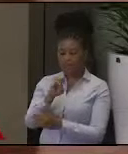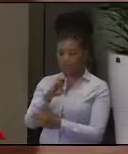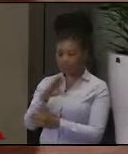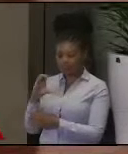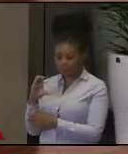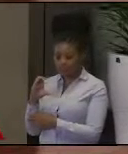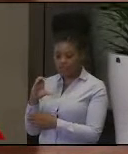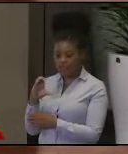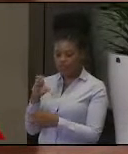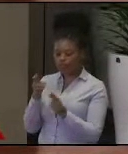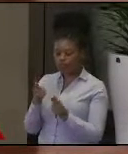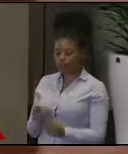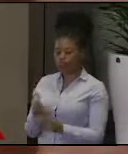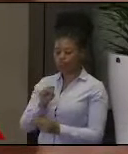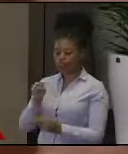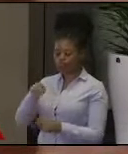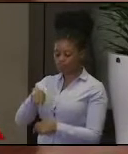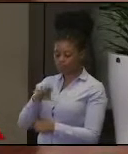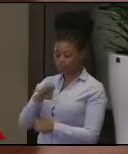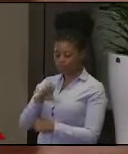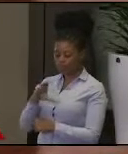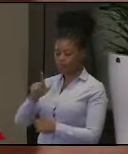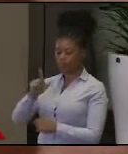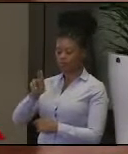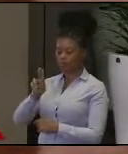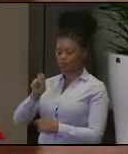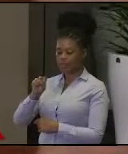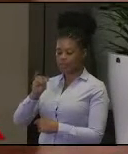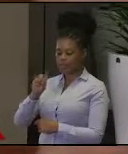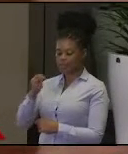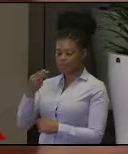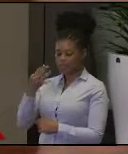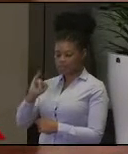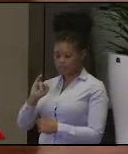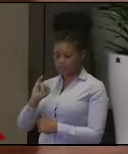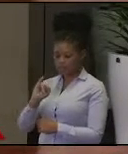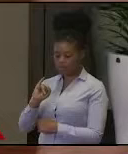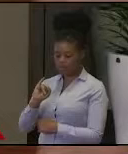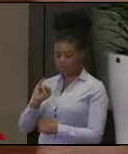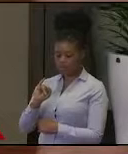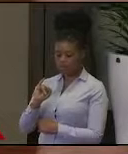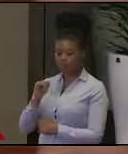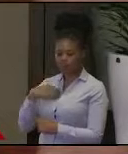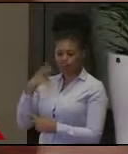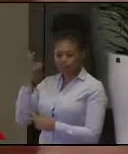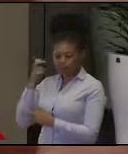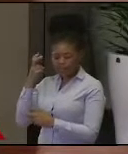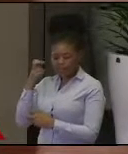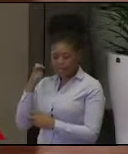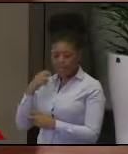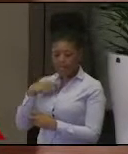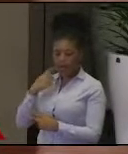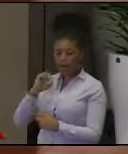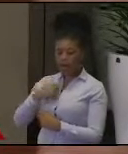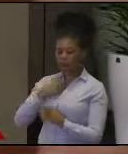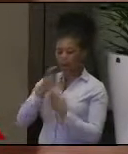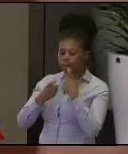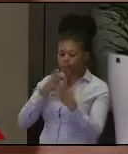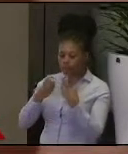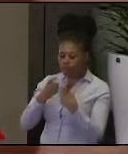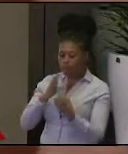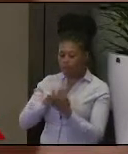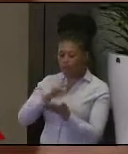Human Settlements in the Eastern Cape, Ms. Lucity, who has heeded the cry of our human settlement graduates and